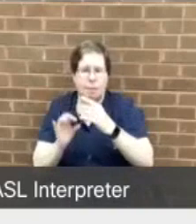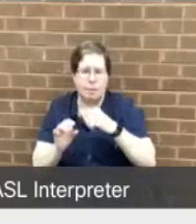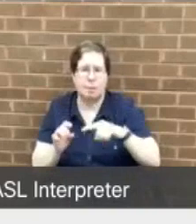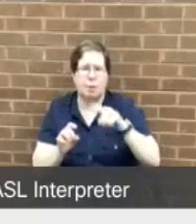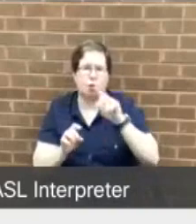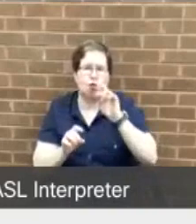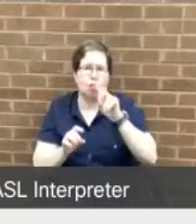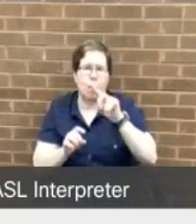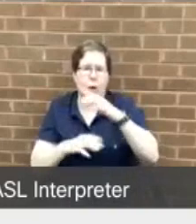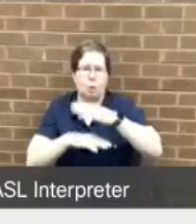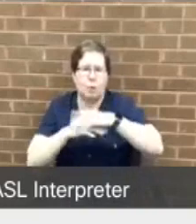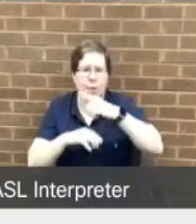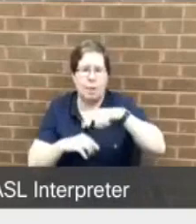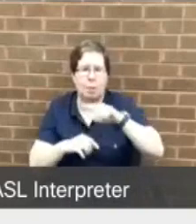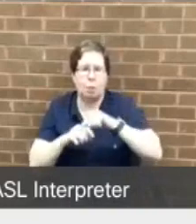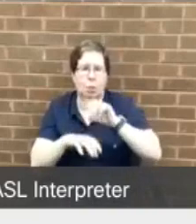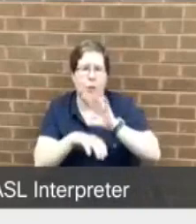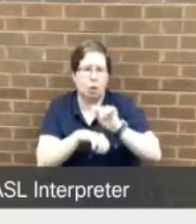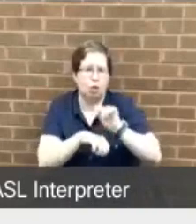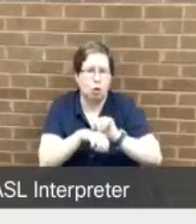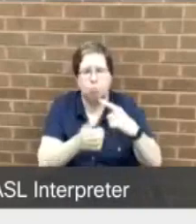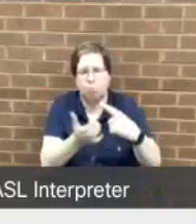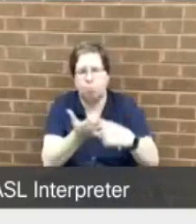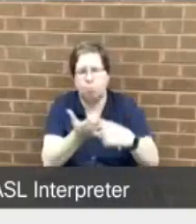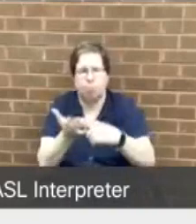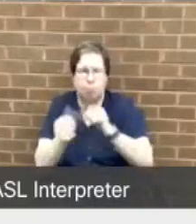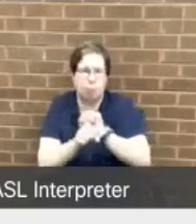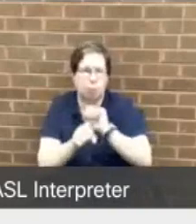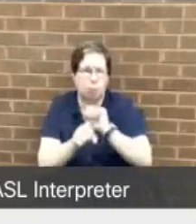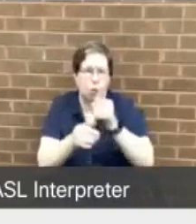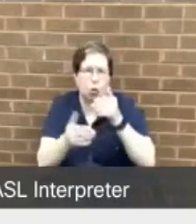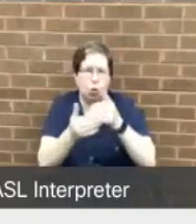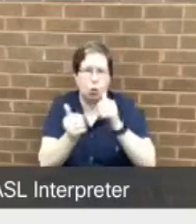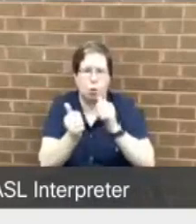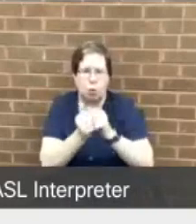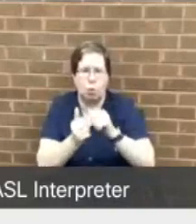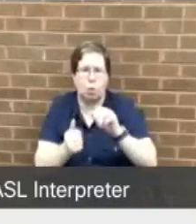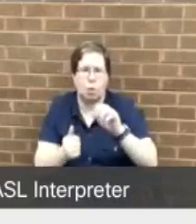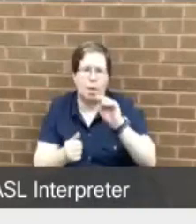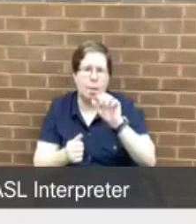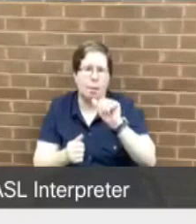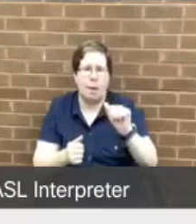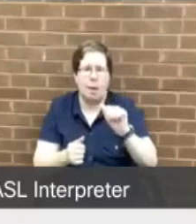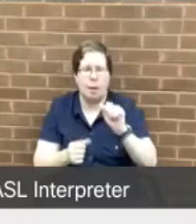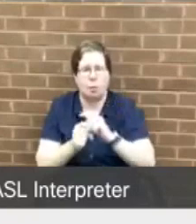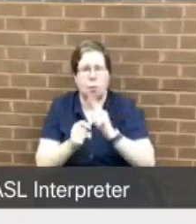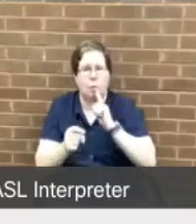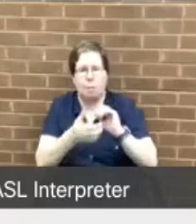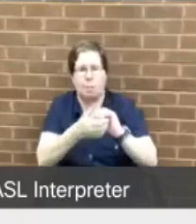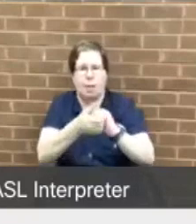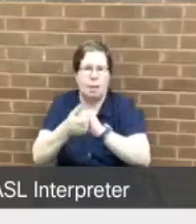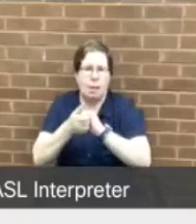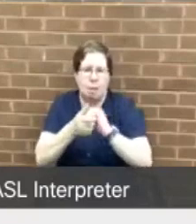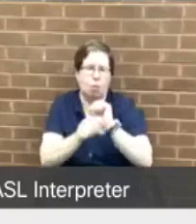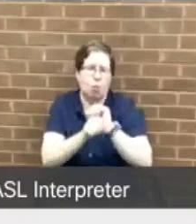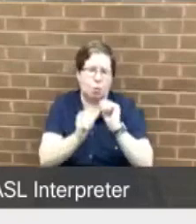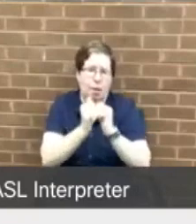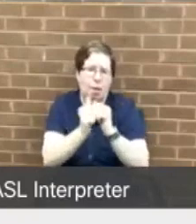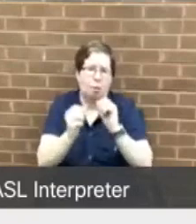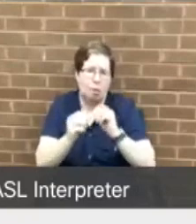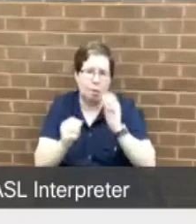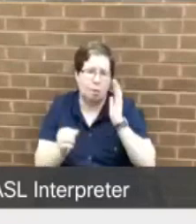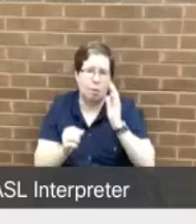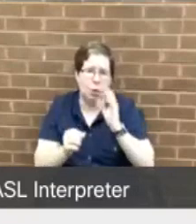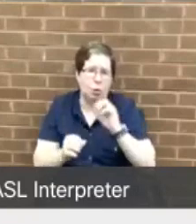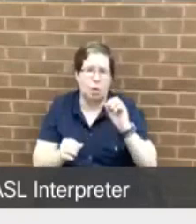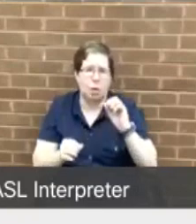with some consultant support to work closely with MAA so that we can be even more collaborative in the future. And Anne Arundel appears